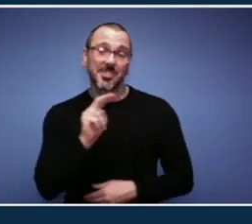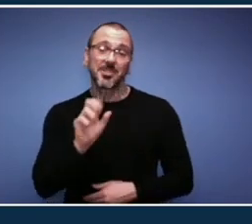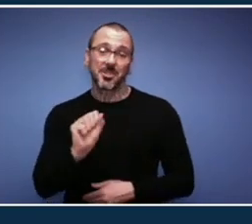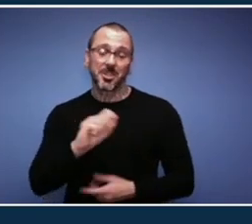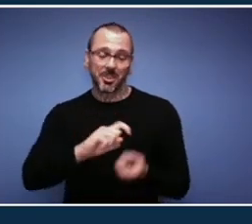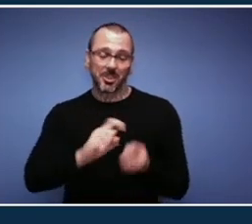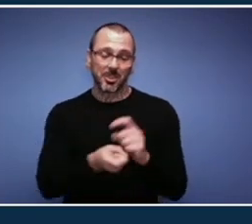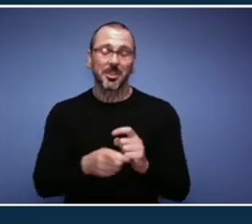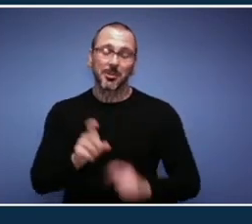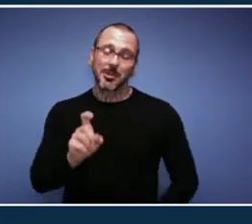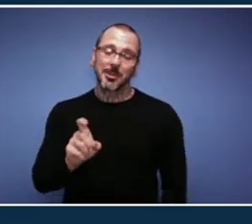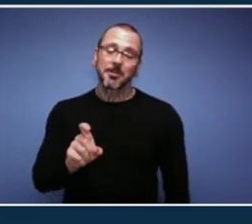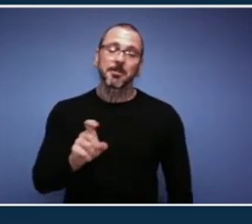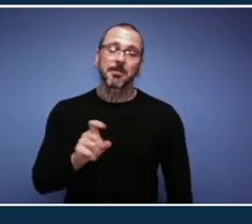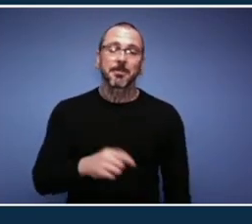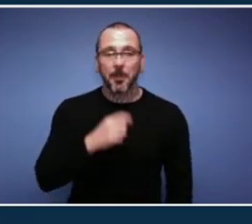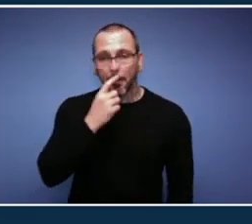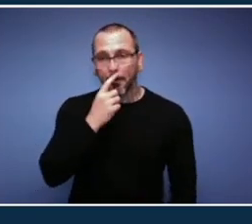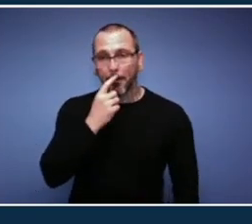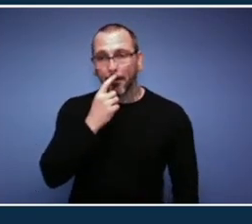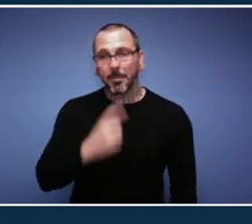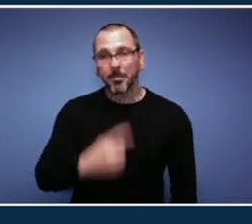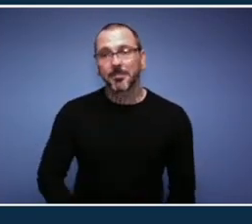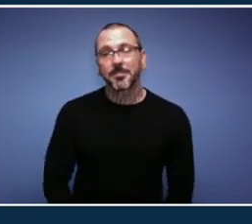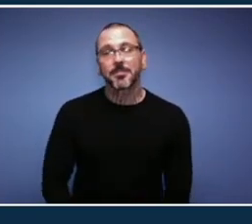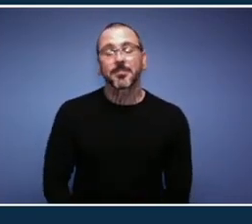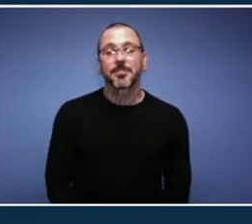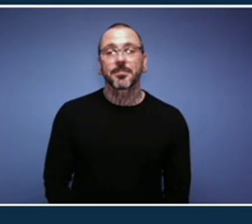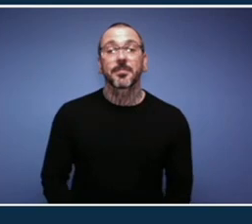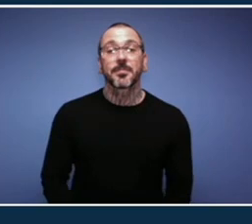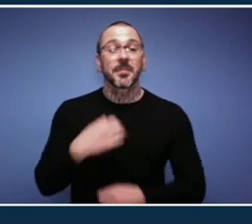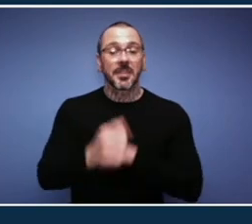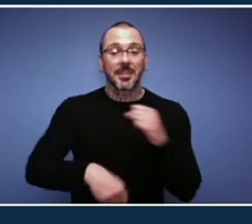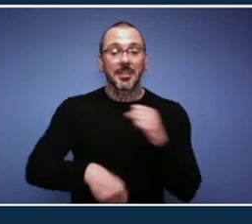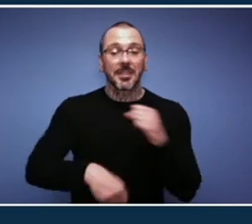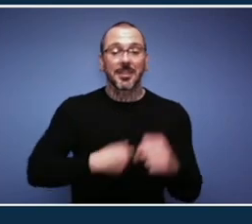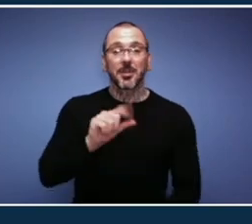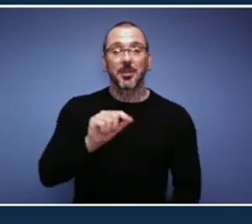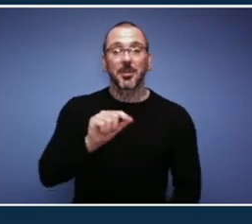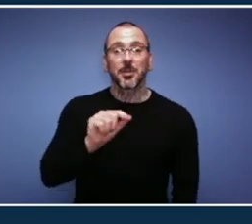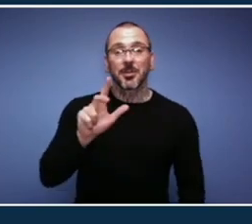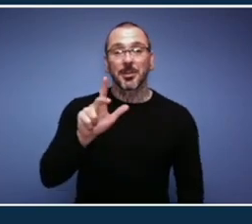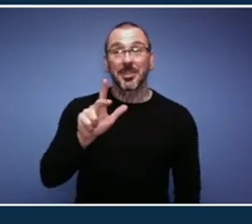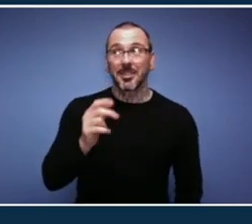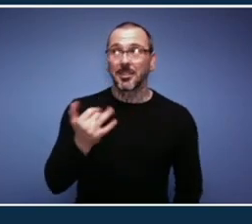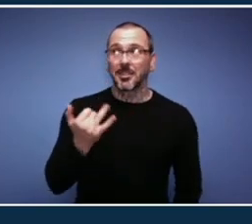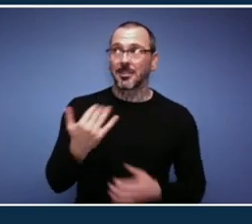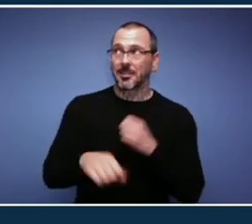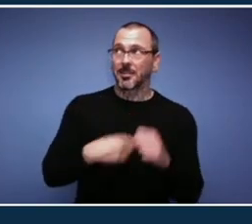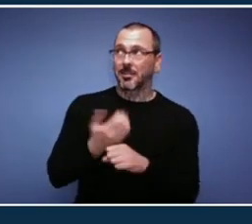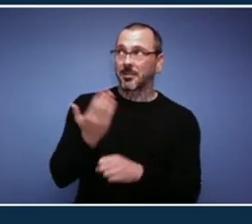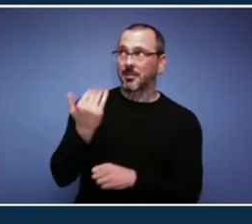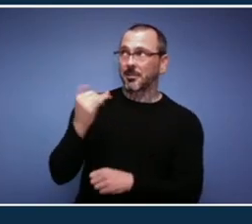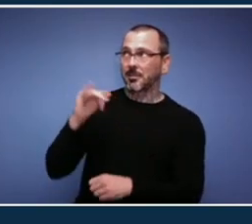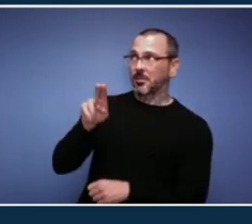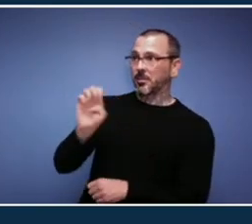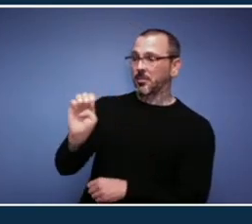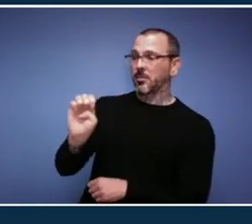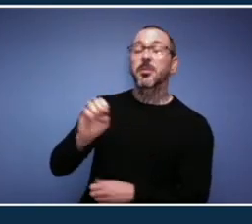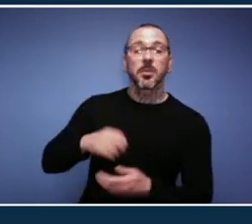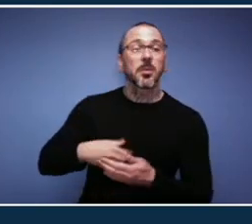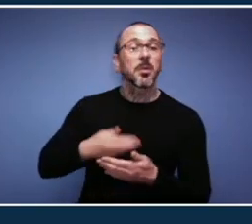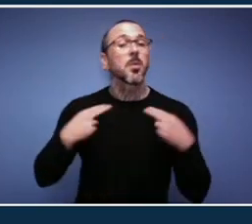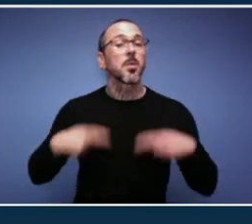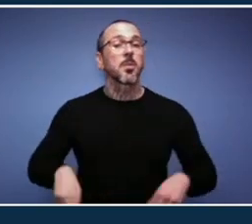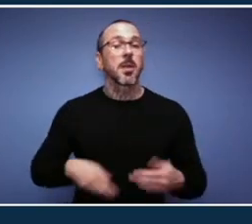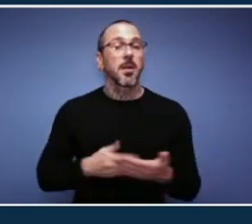And we've got, as of 2023, as of June of this year, we have a human rights remedy that's